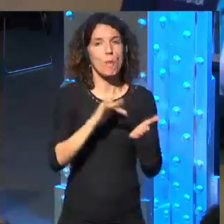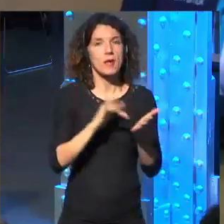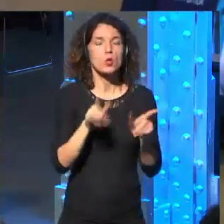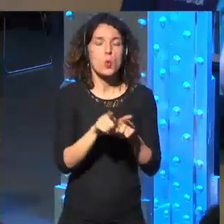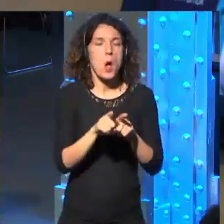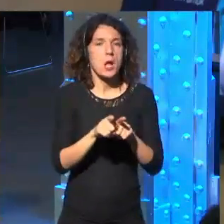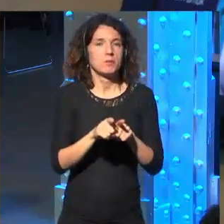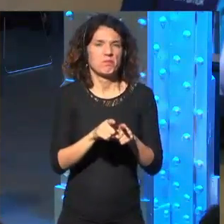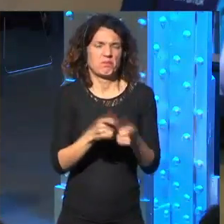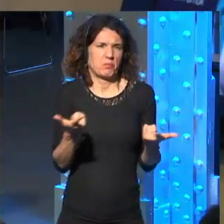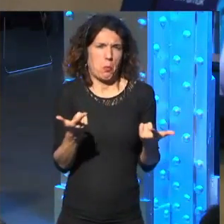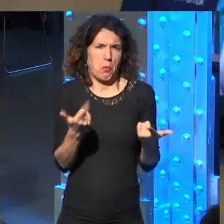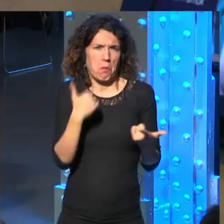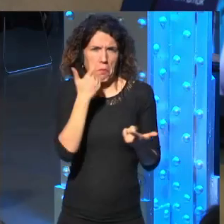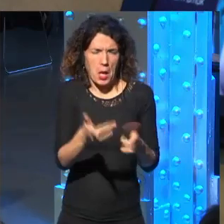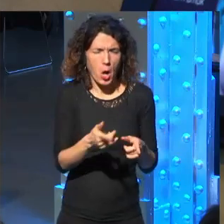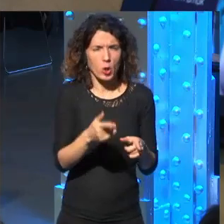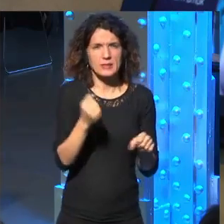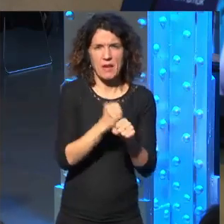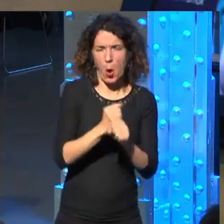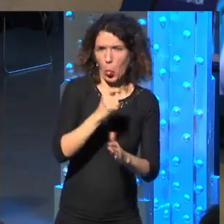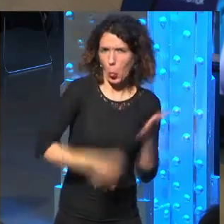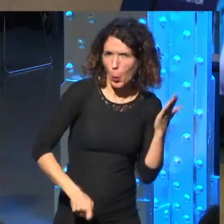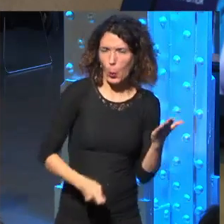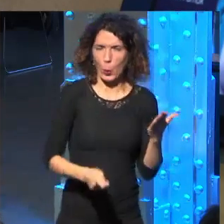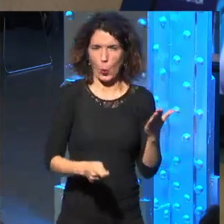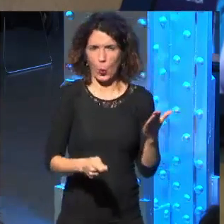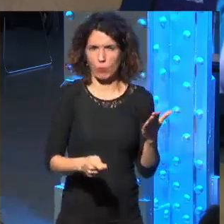rude work, going down,